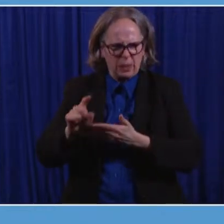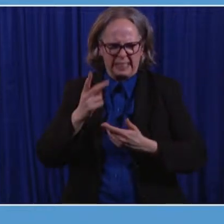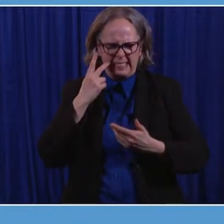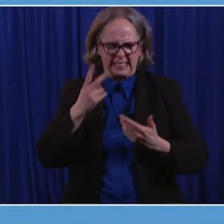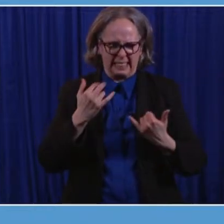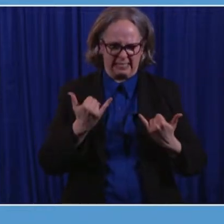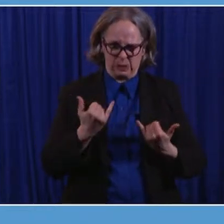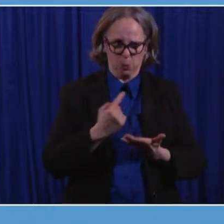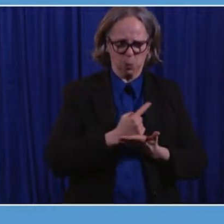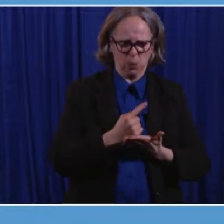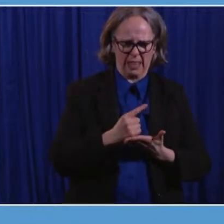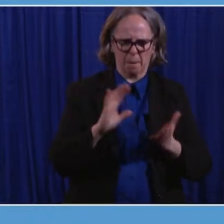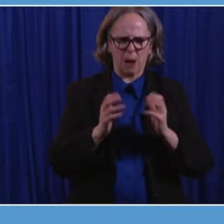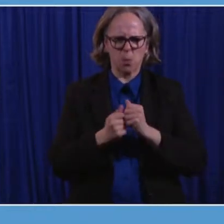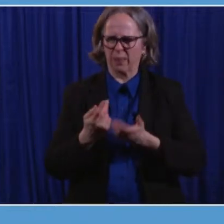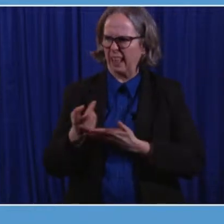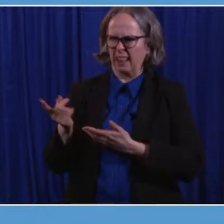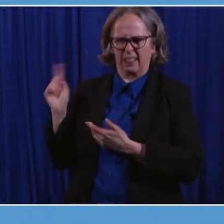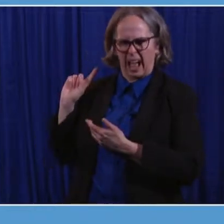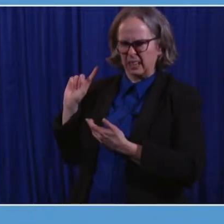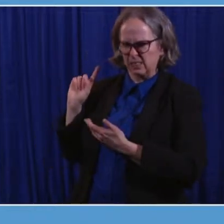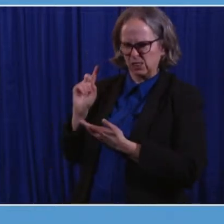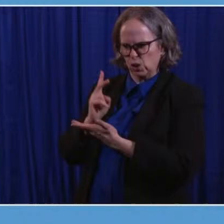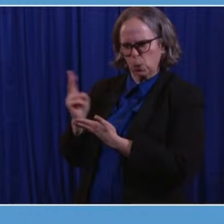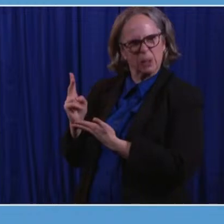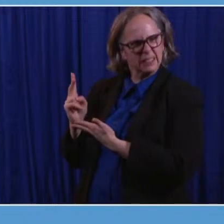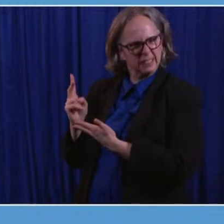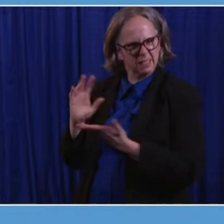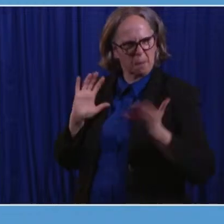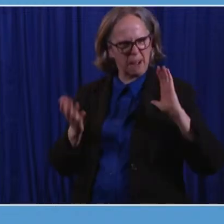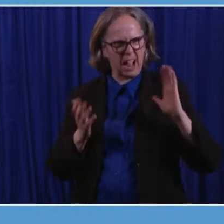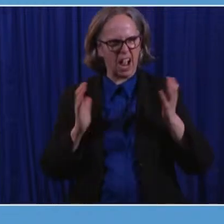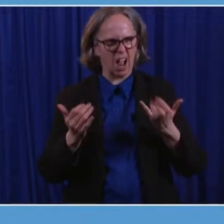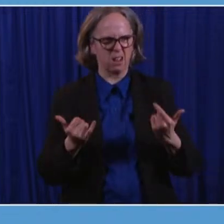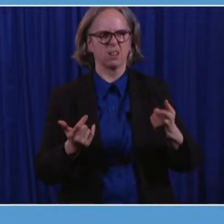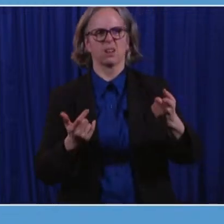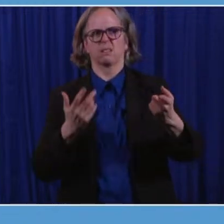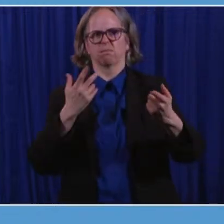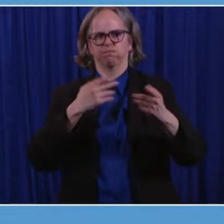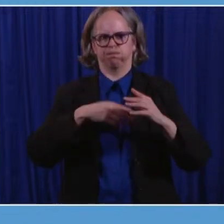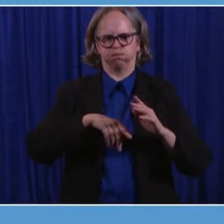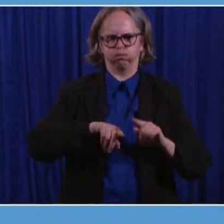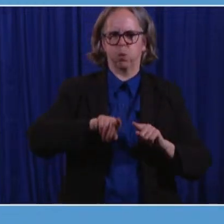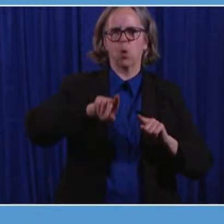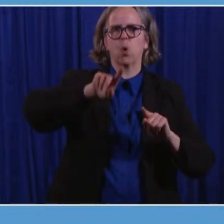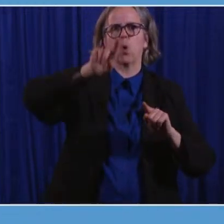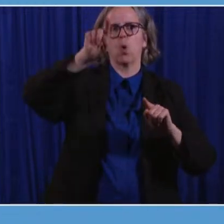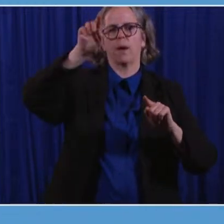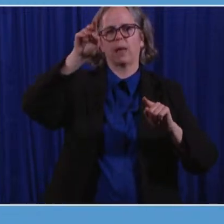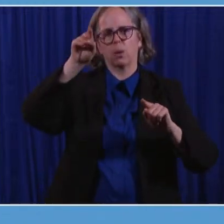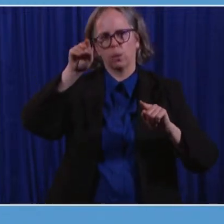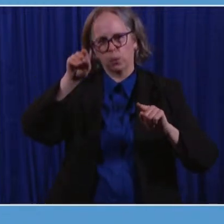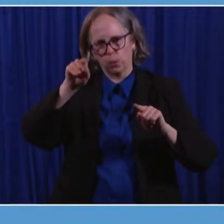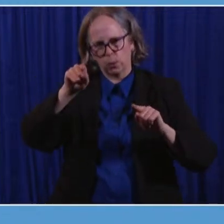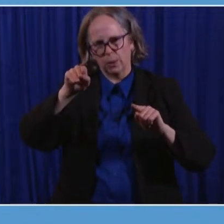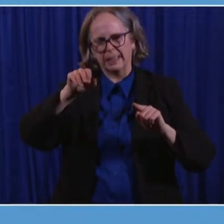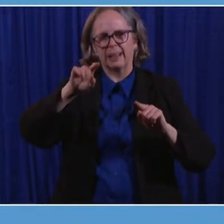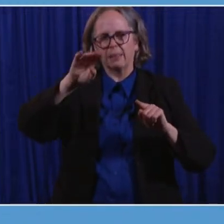kind of smooths everything out. From this, we can see that there's been a fairly steady decline since our peak in December.